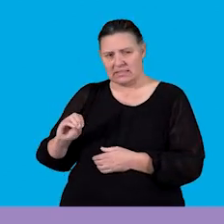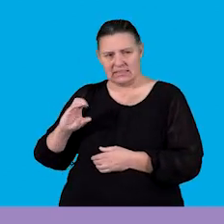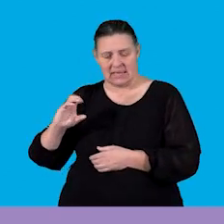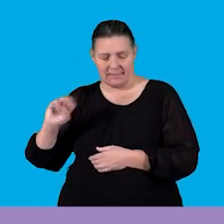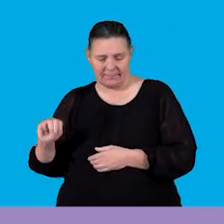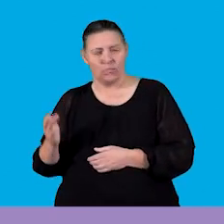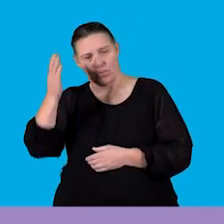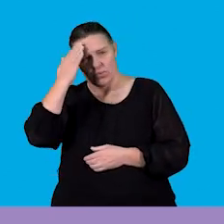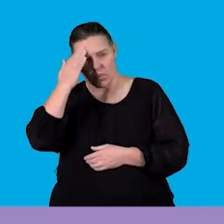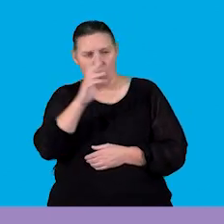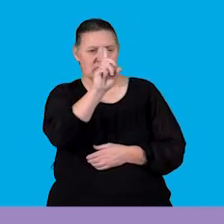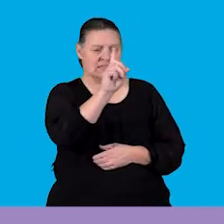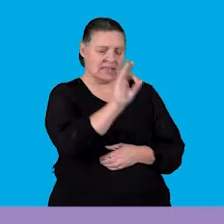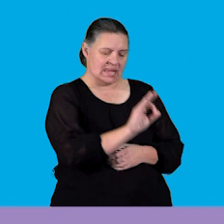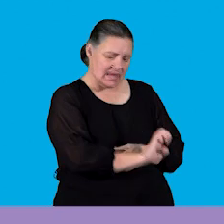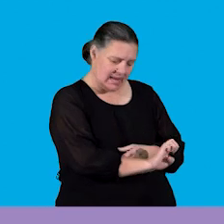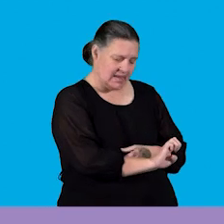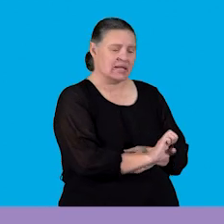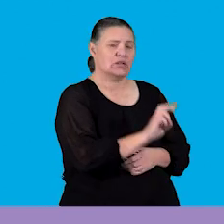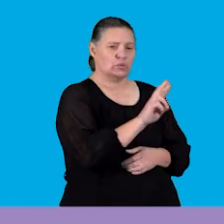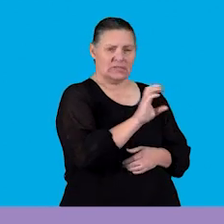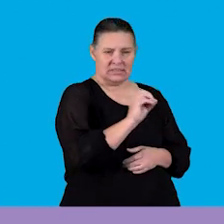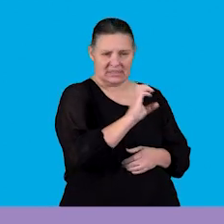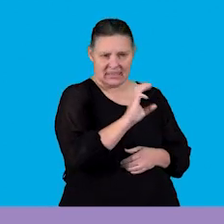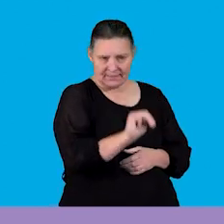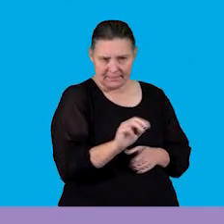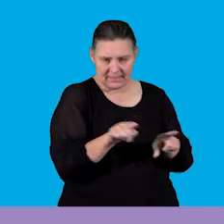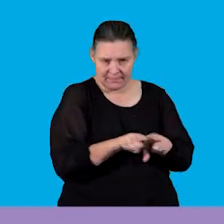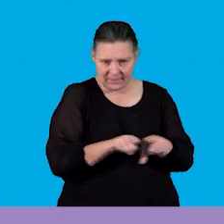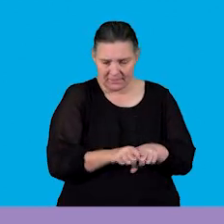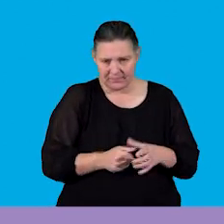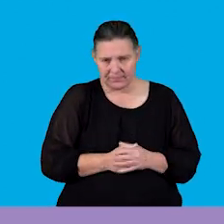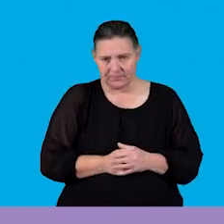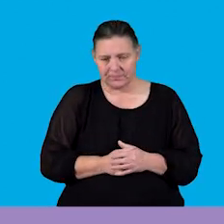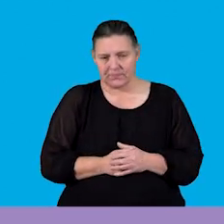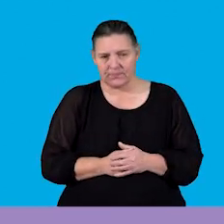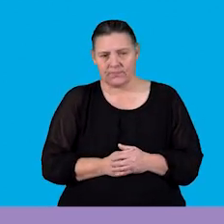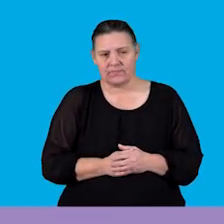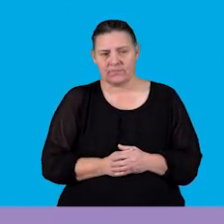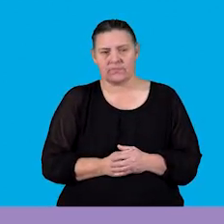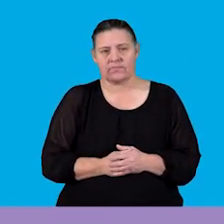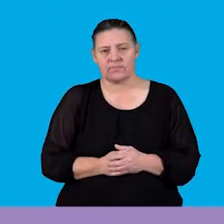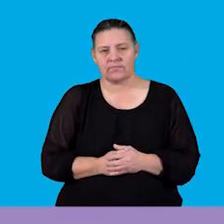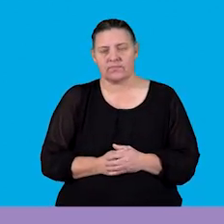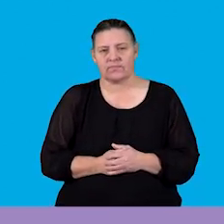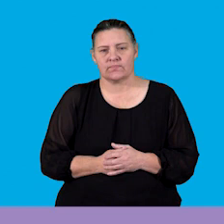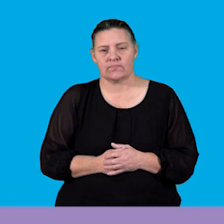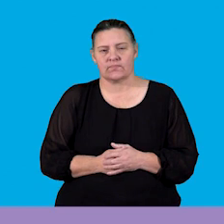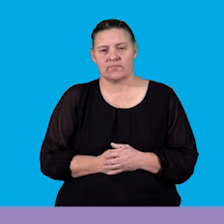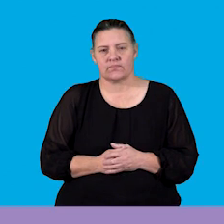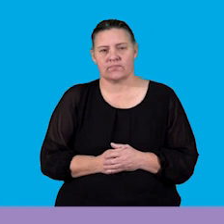is equals to 20 centimeters, that means that DE, which has been said here to be